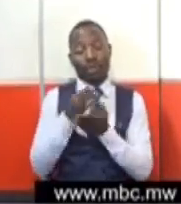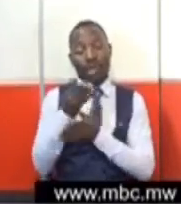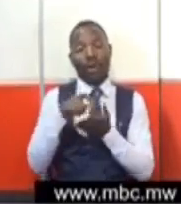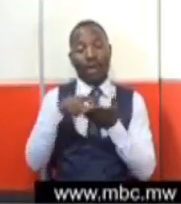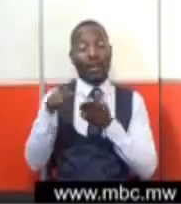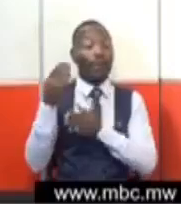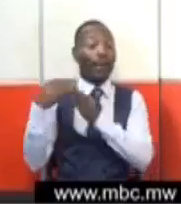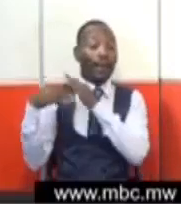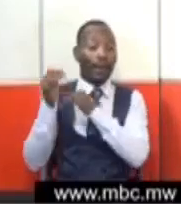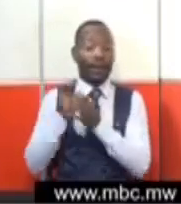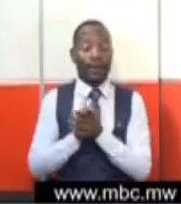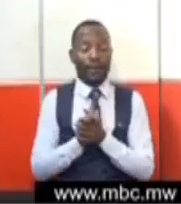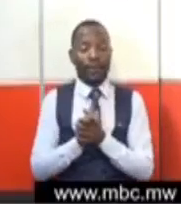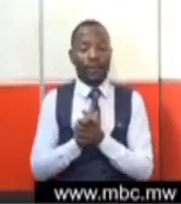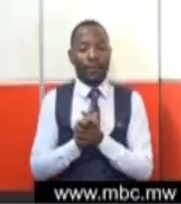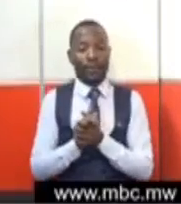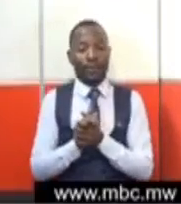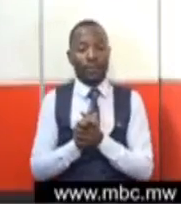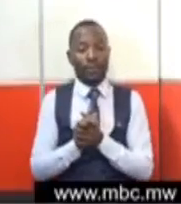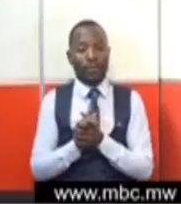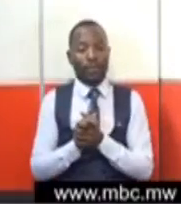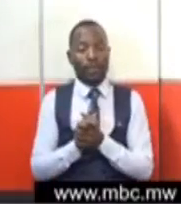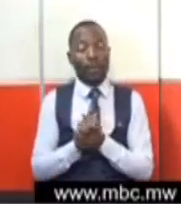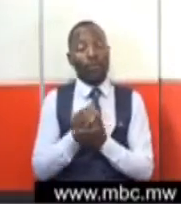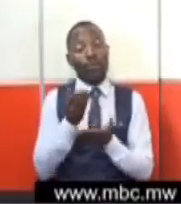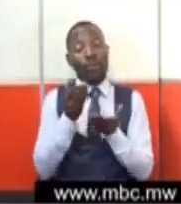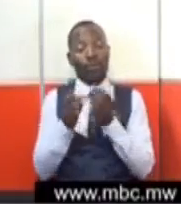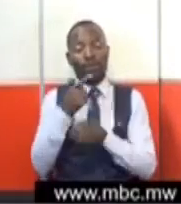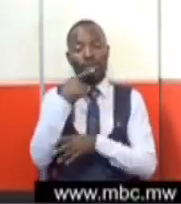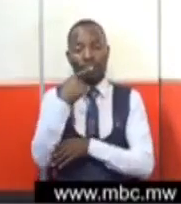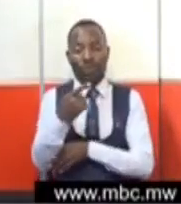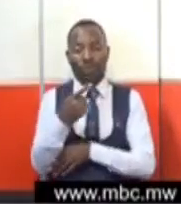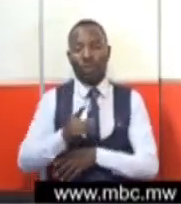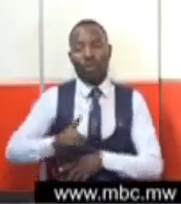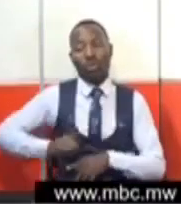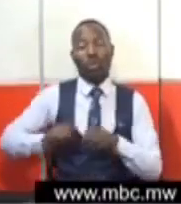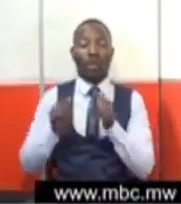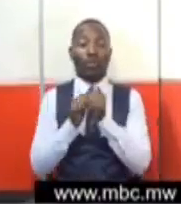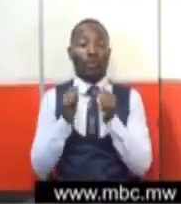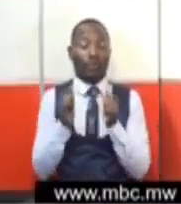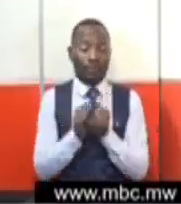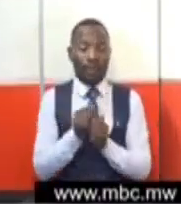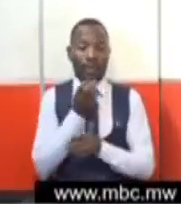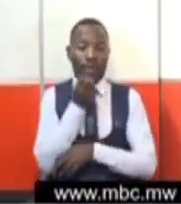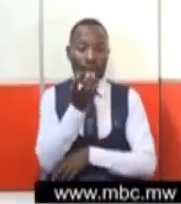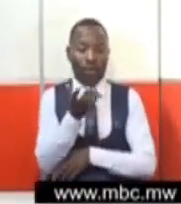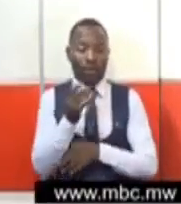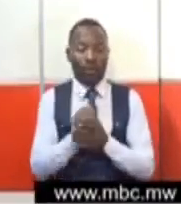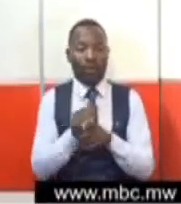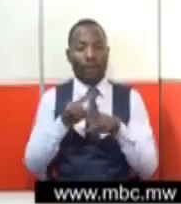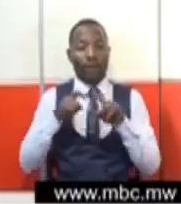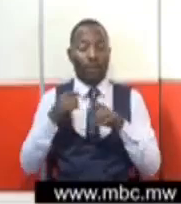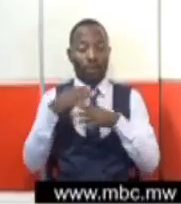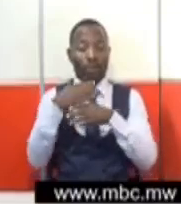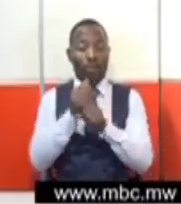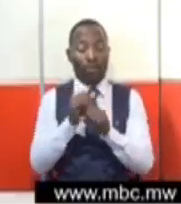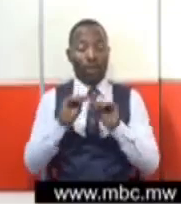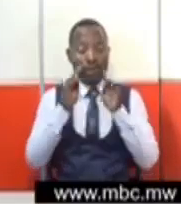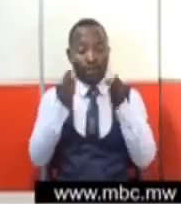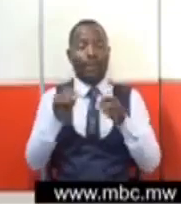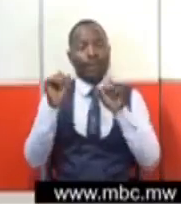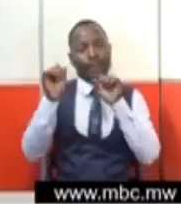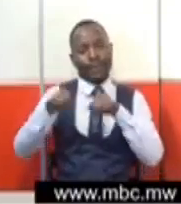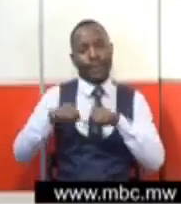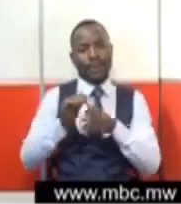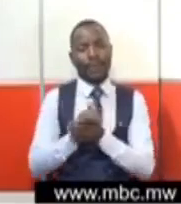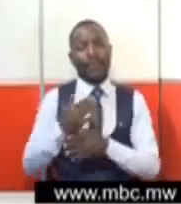recruited permanently. In other words, you are saying that you are satisfied with the response from Teachers Council? Yes,